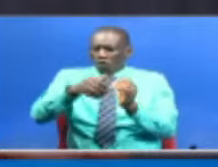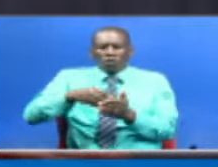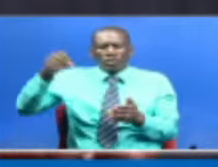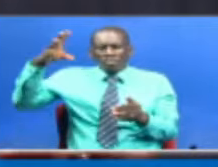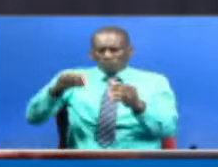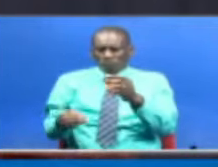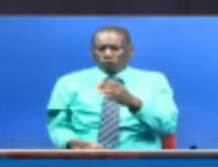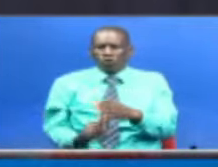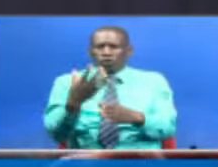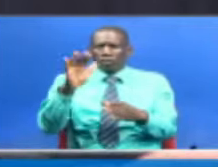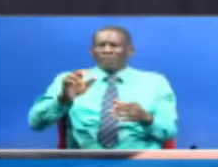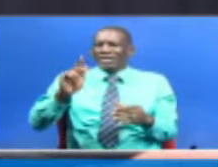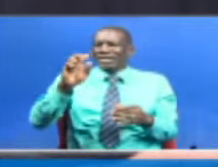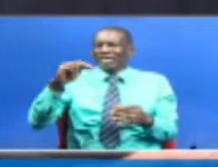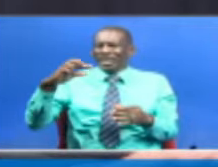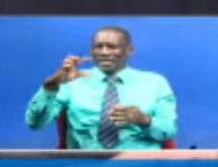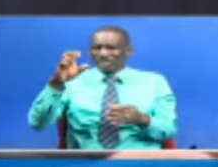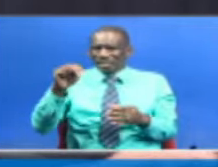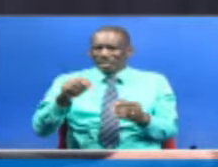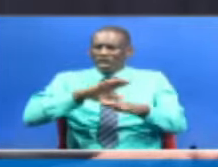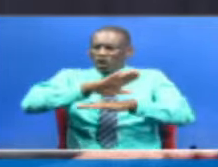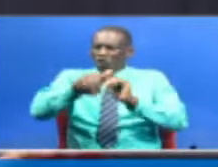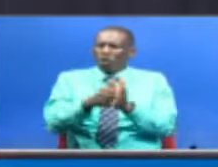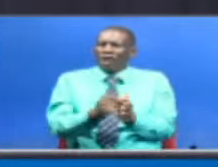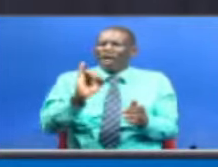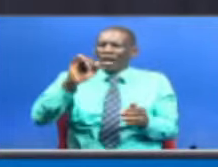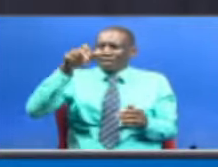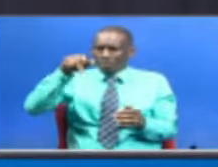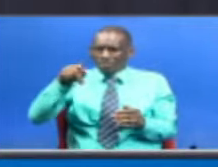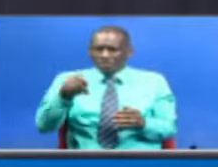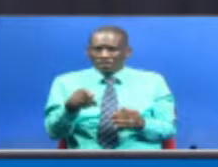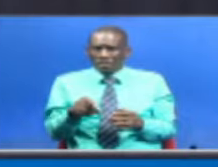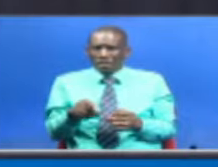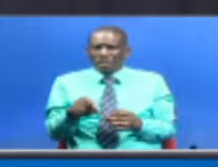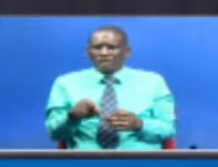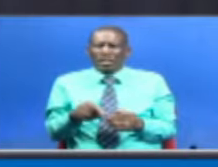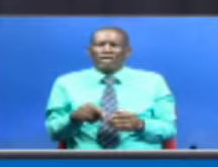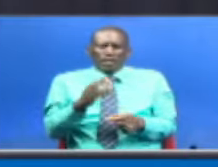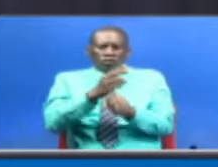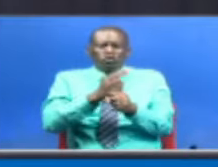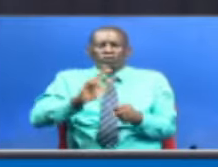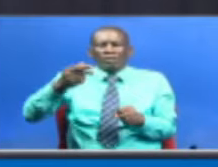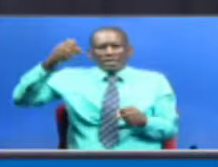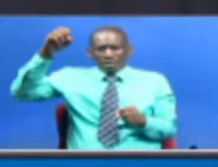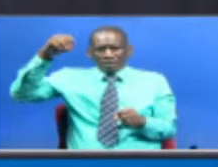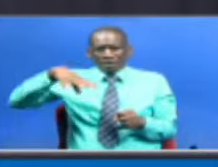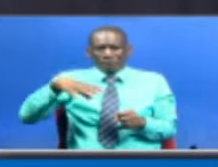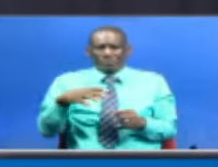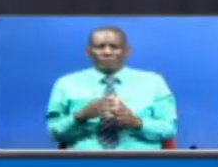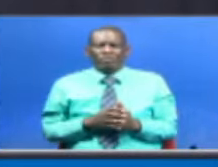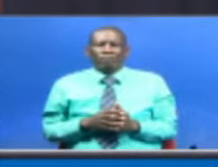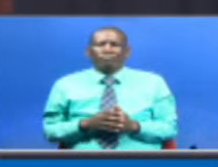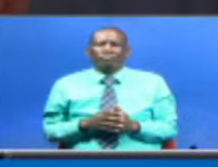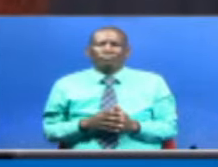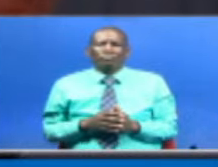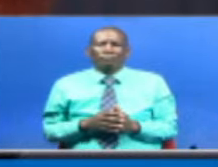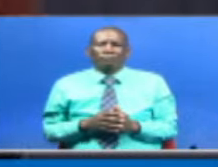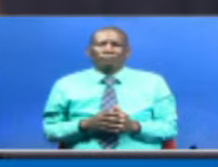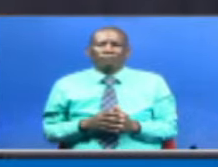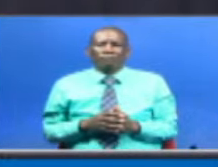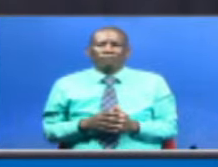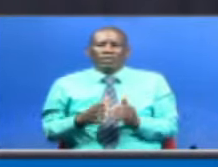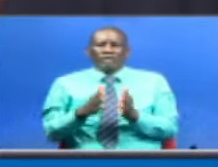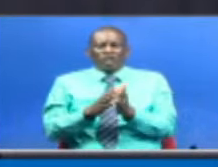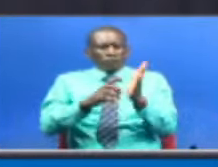by KenGen and all the IPPs is off-taken by Kenya Power. And